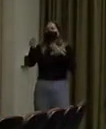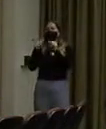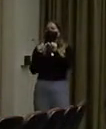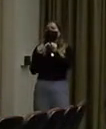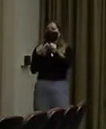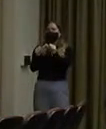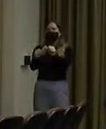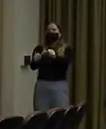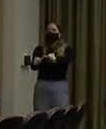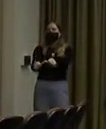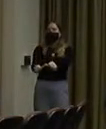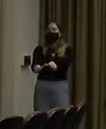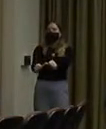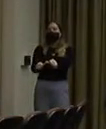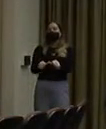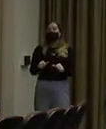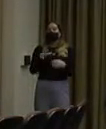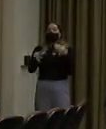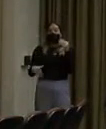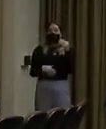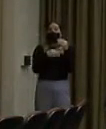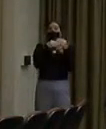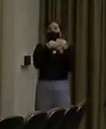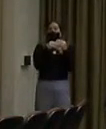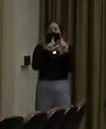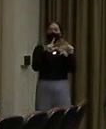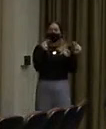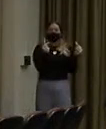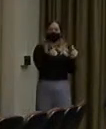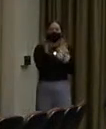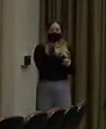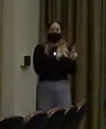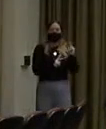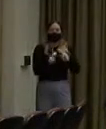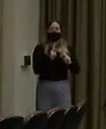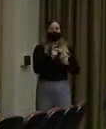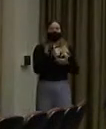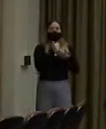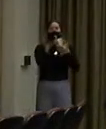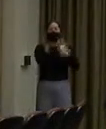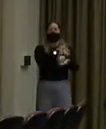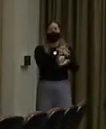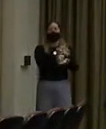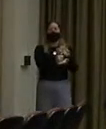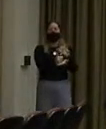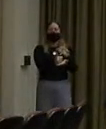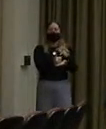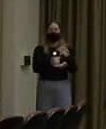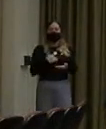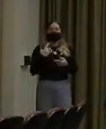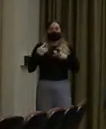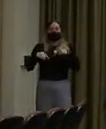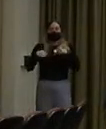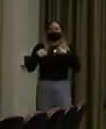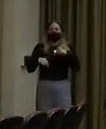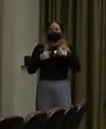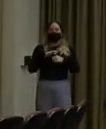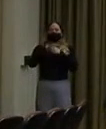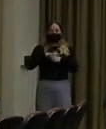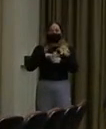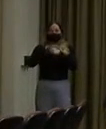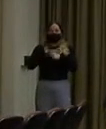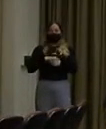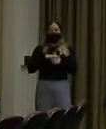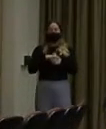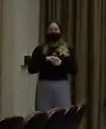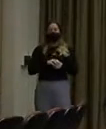on. This was another group of people on top of that to help for the moral distress and to help with